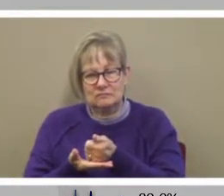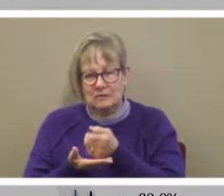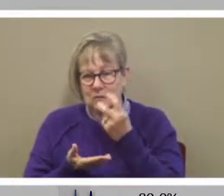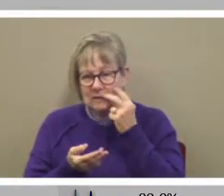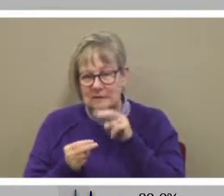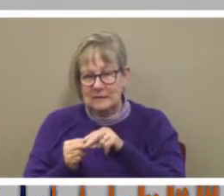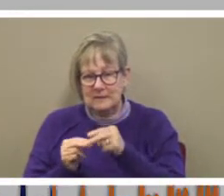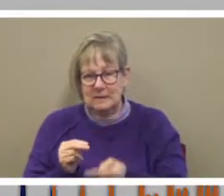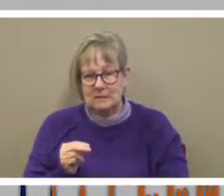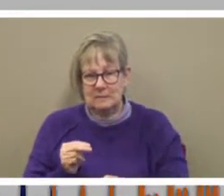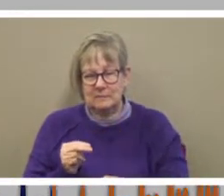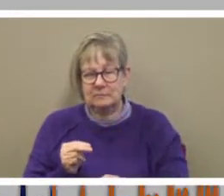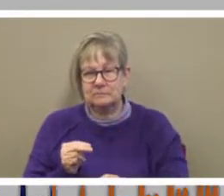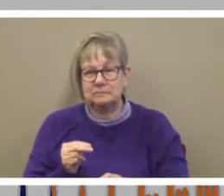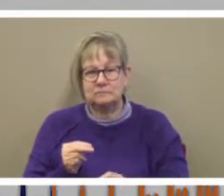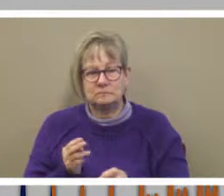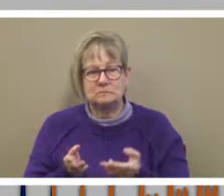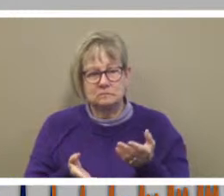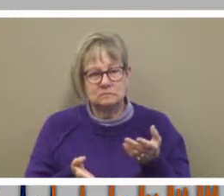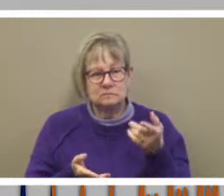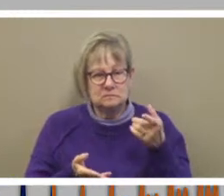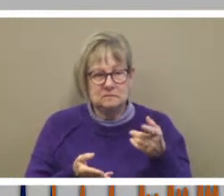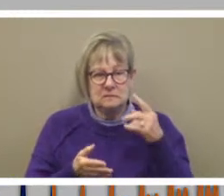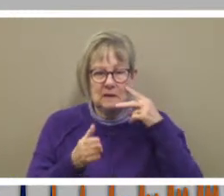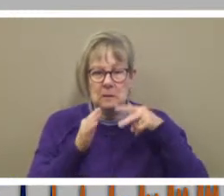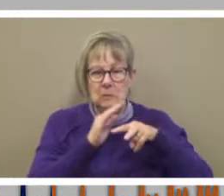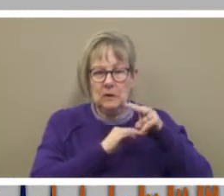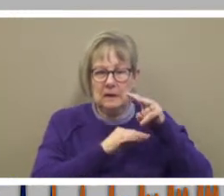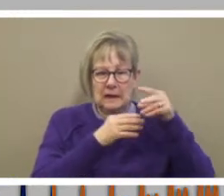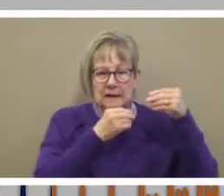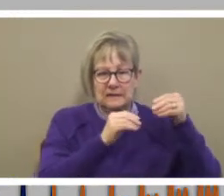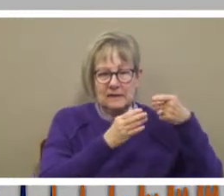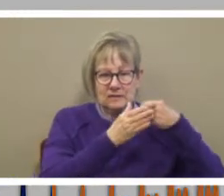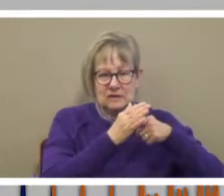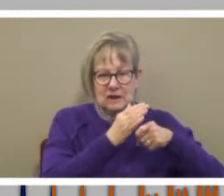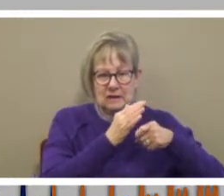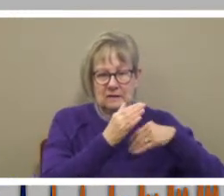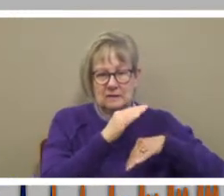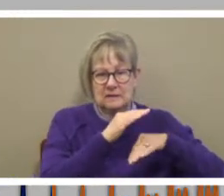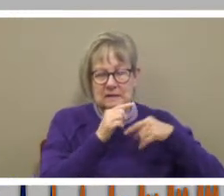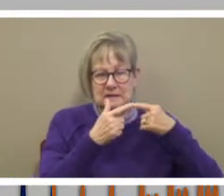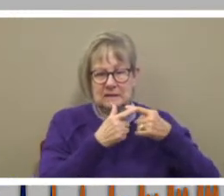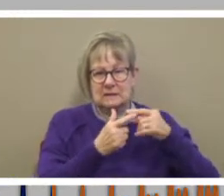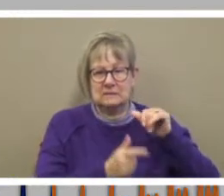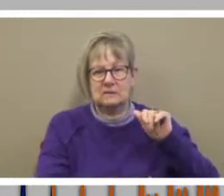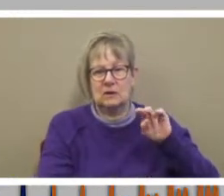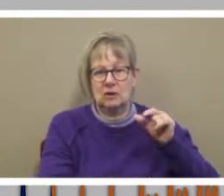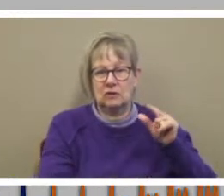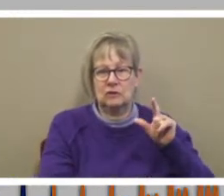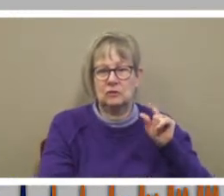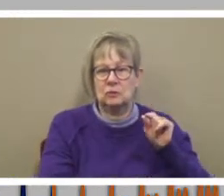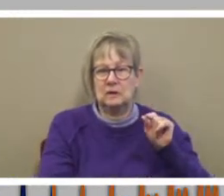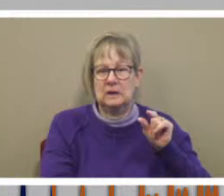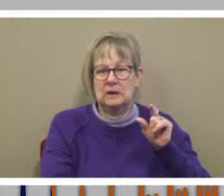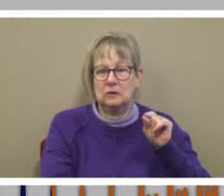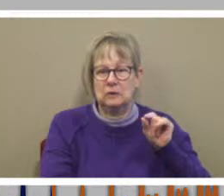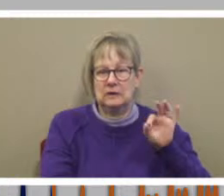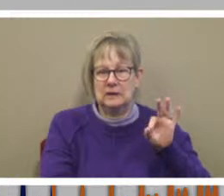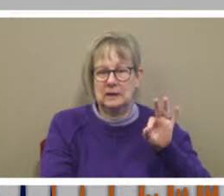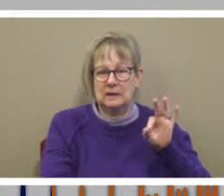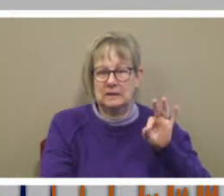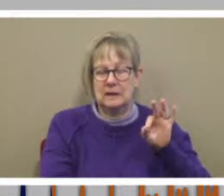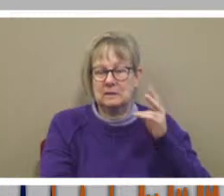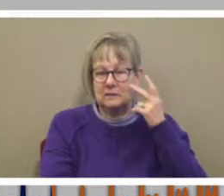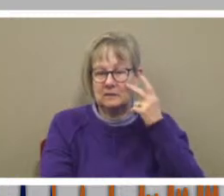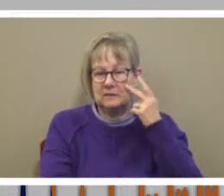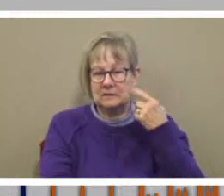slight decline. This is the projected sales tax through August of 2029, and you'll see that